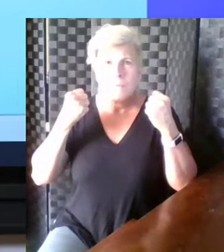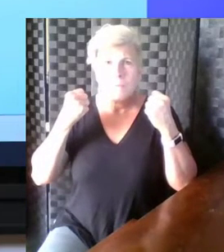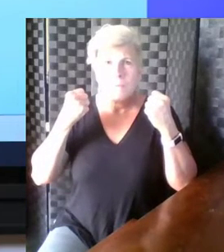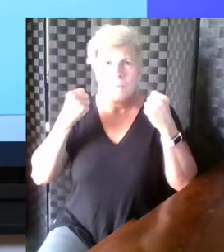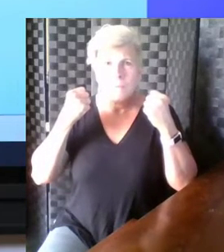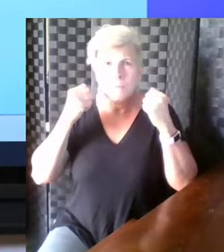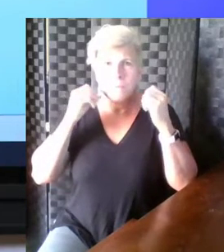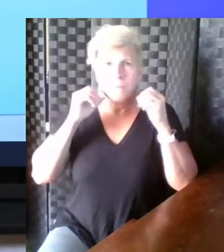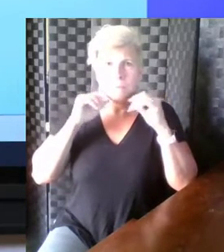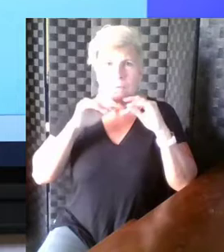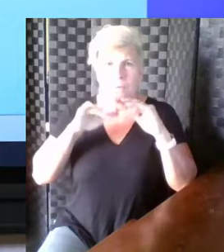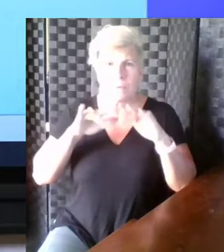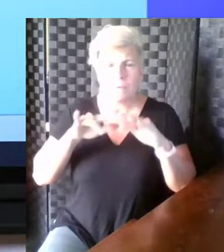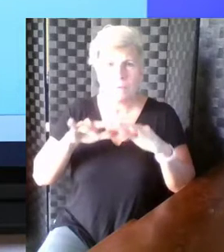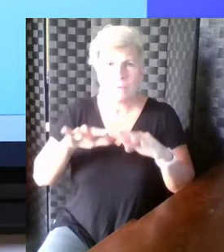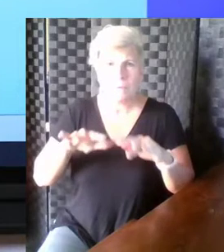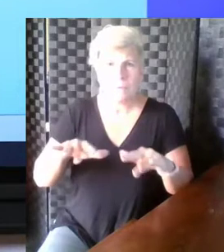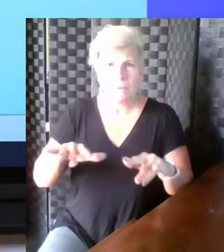Hold it.